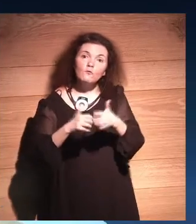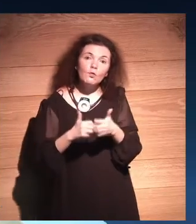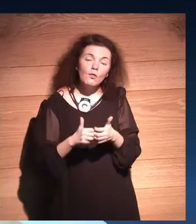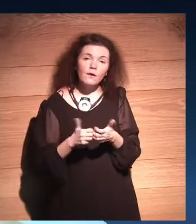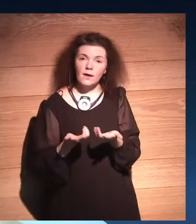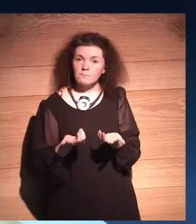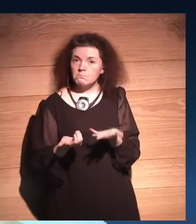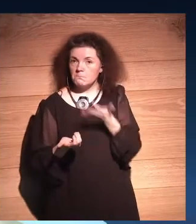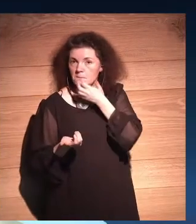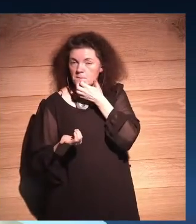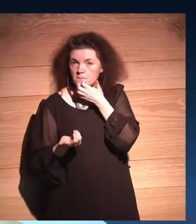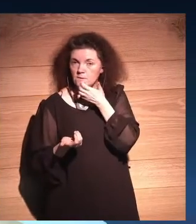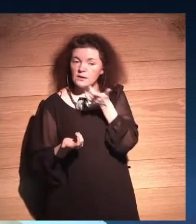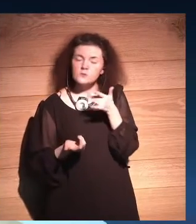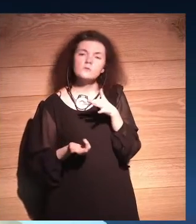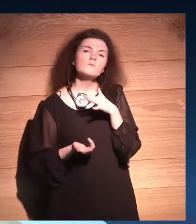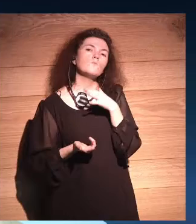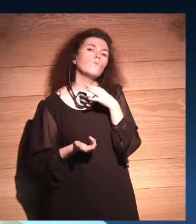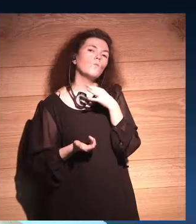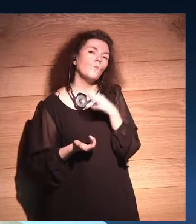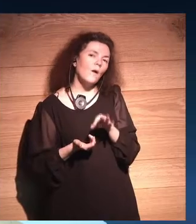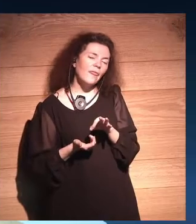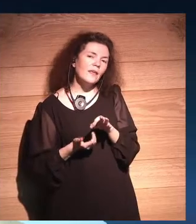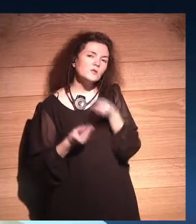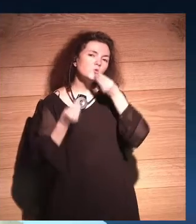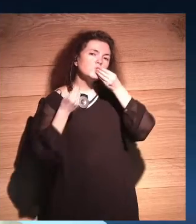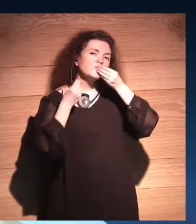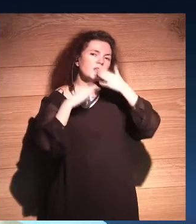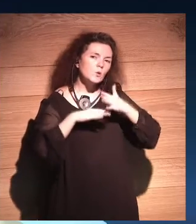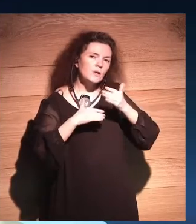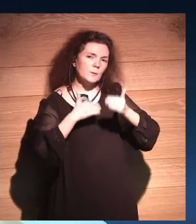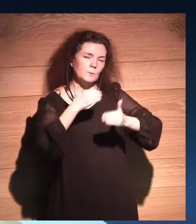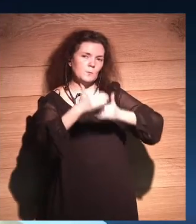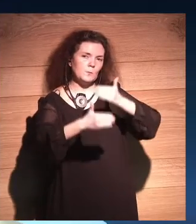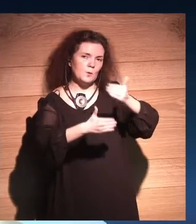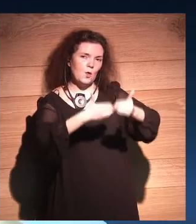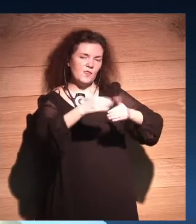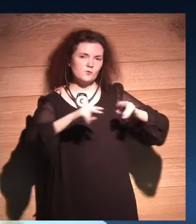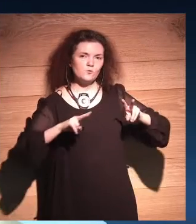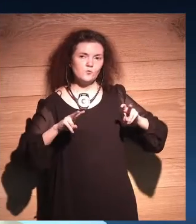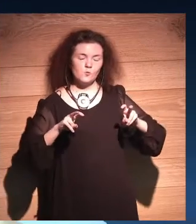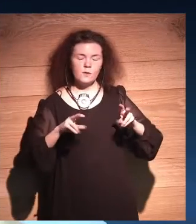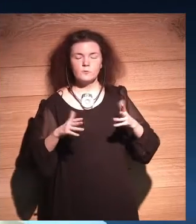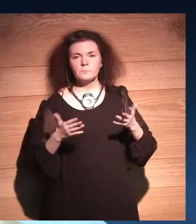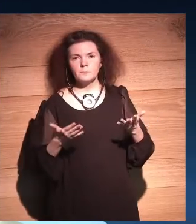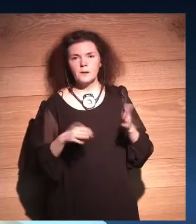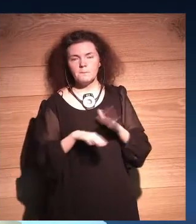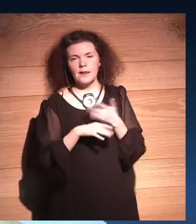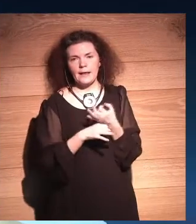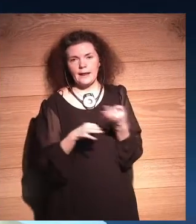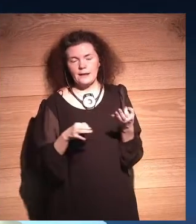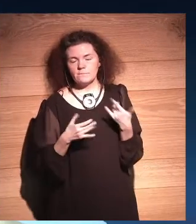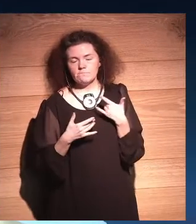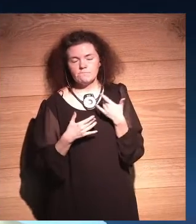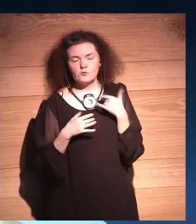can replace what we have with some of these new processes. To be very clear, these processes have to both capture